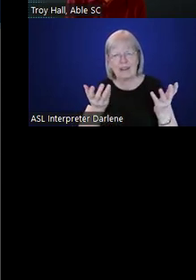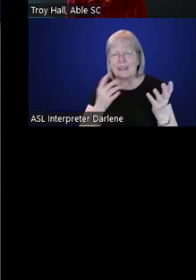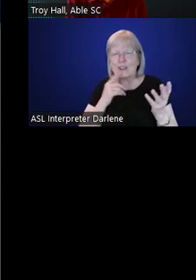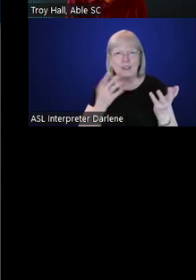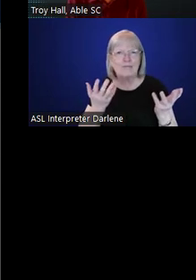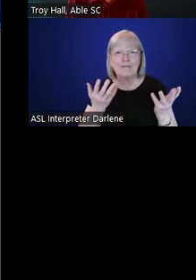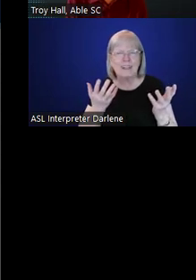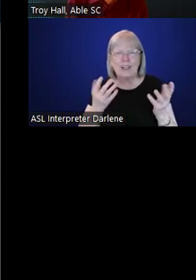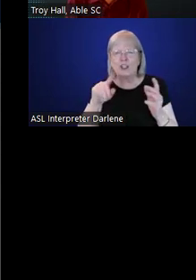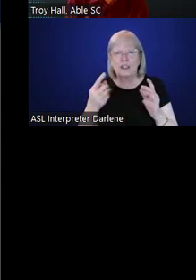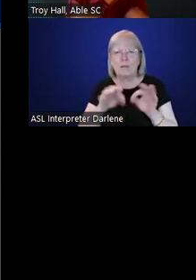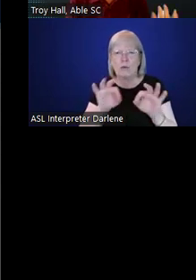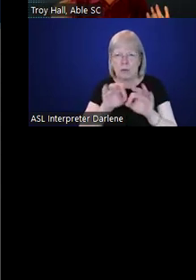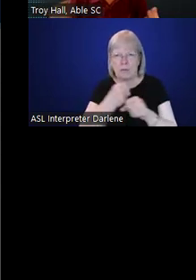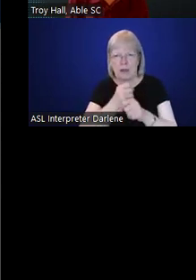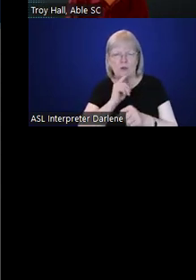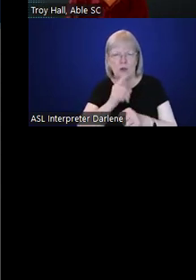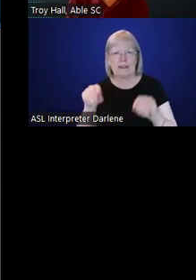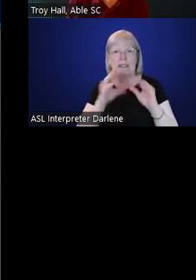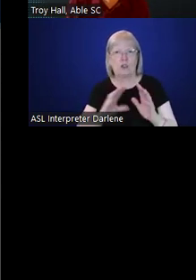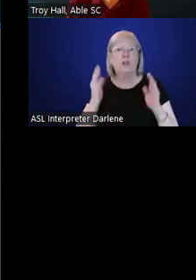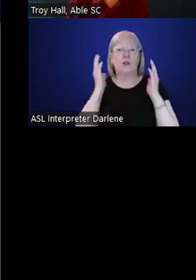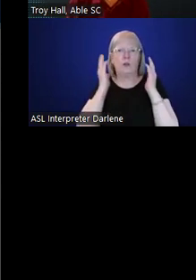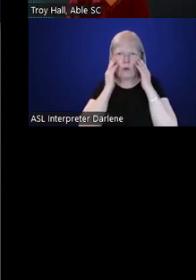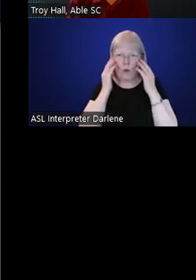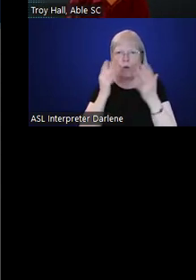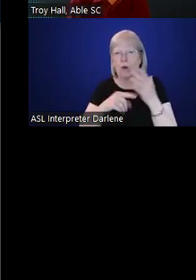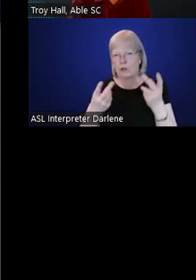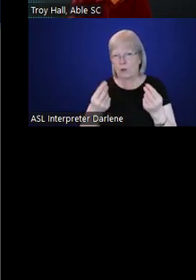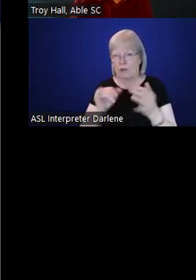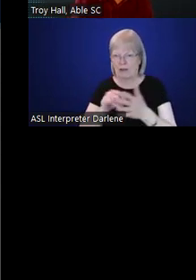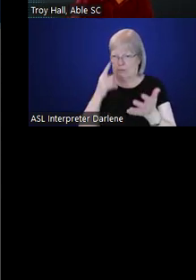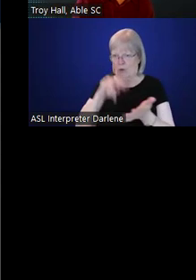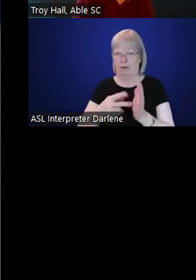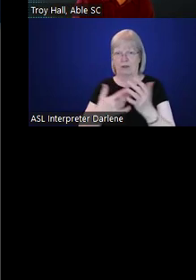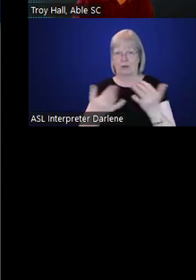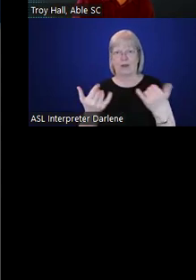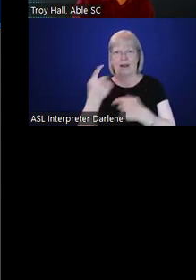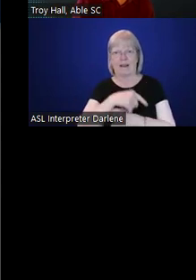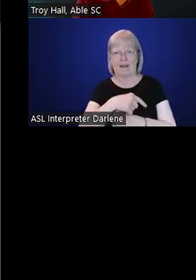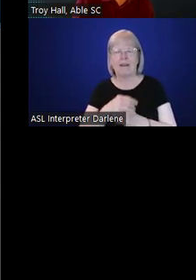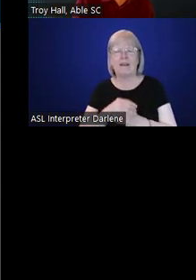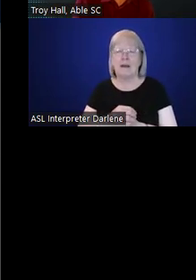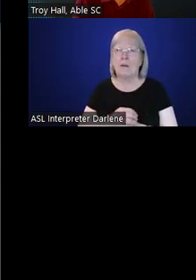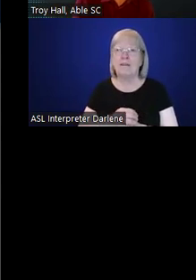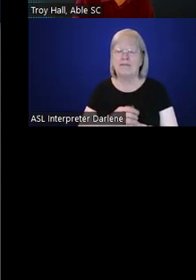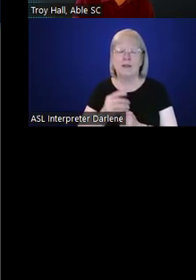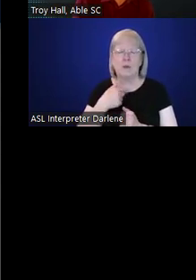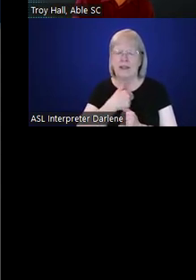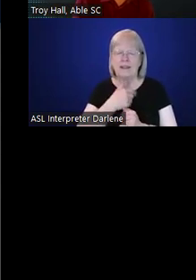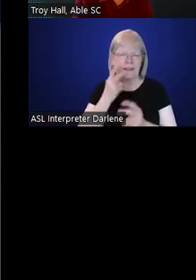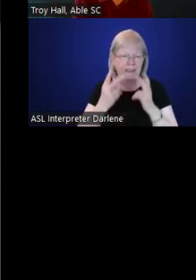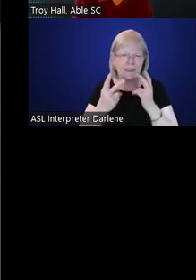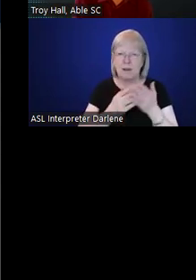just making sure that teachers are educated, which is what we're here to do. Oh, we got some great stuff in the chat. I love